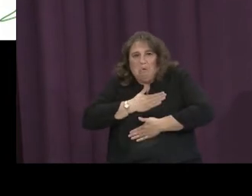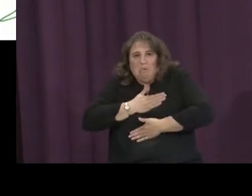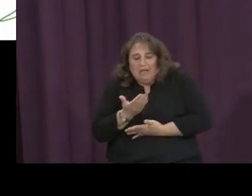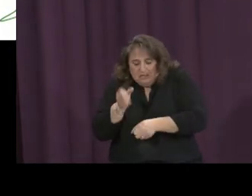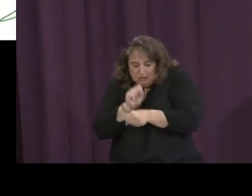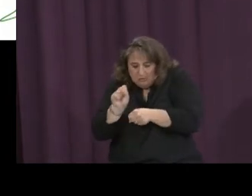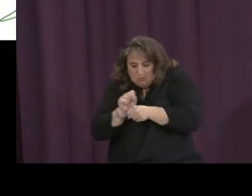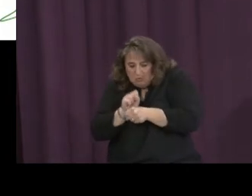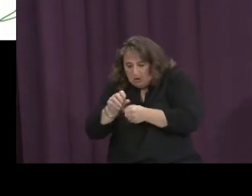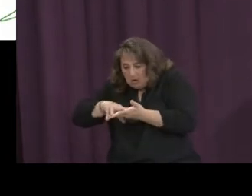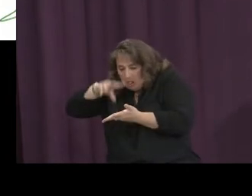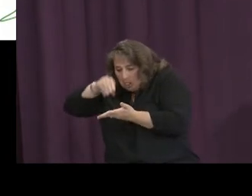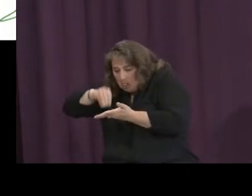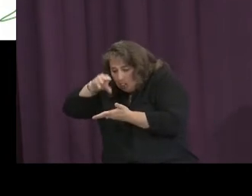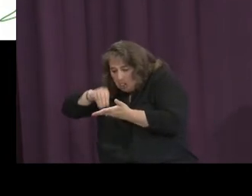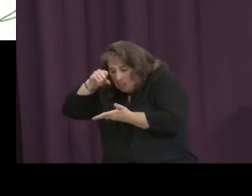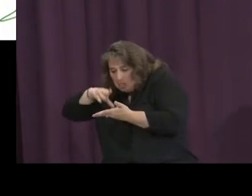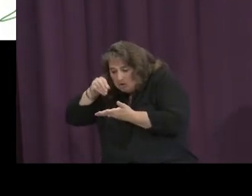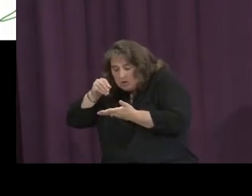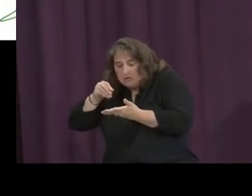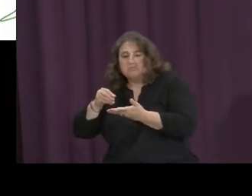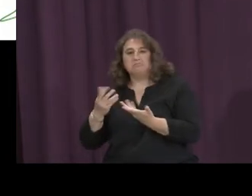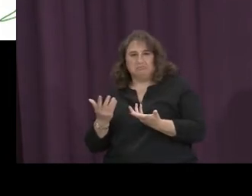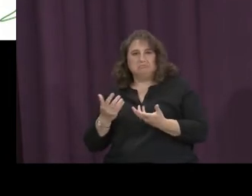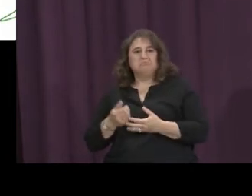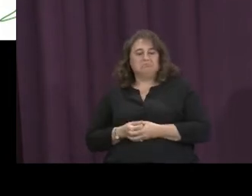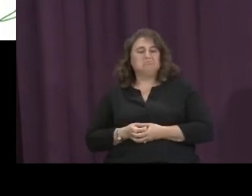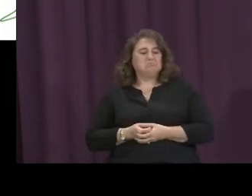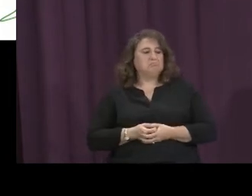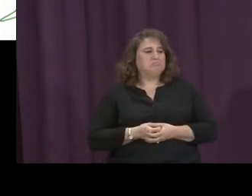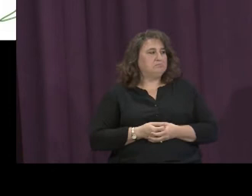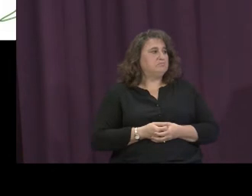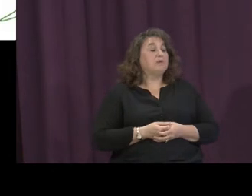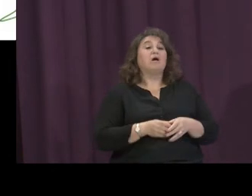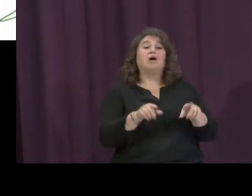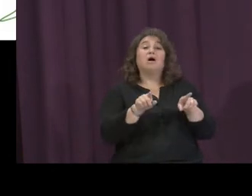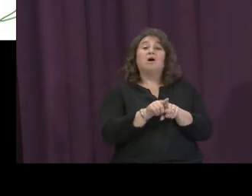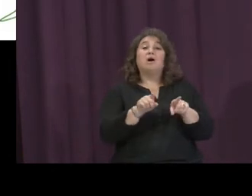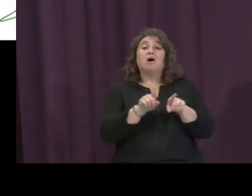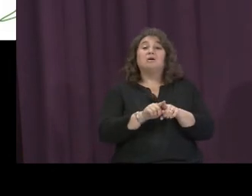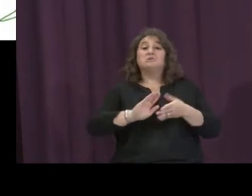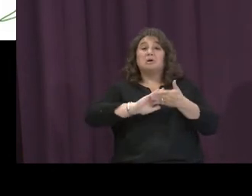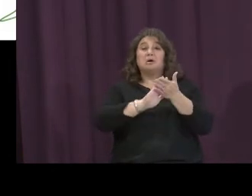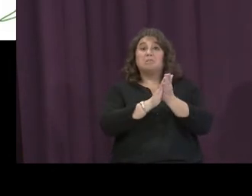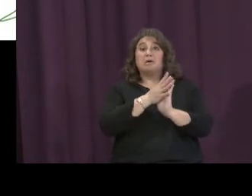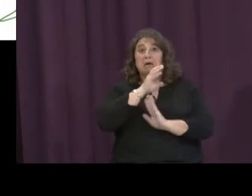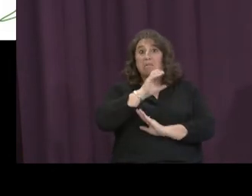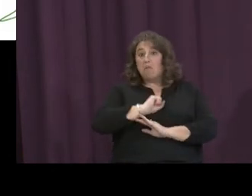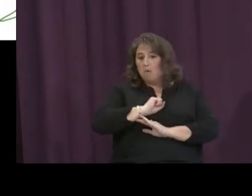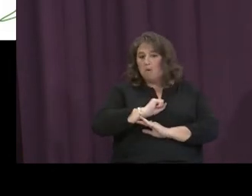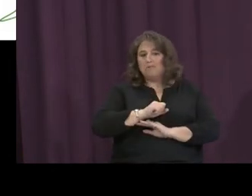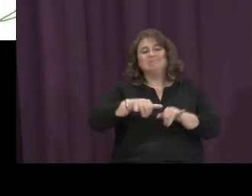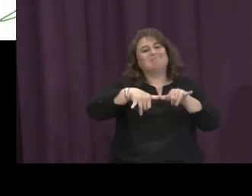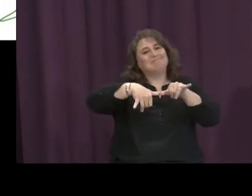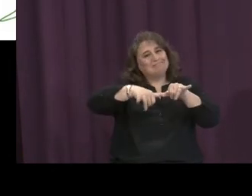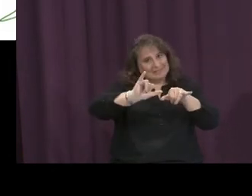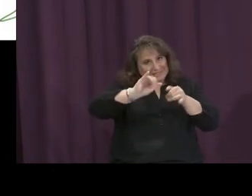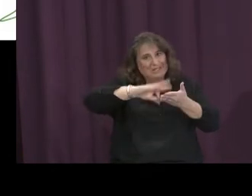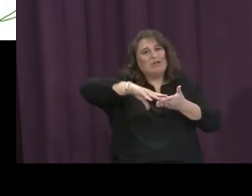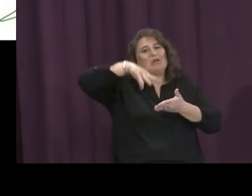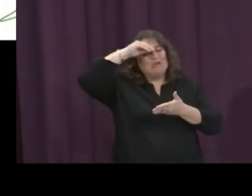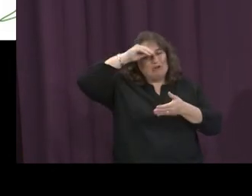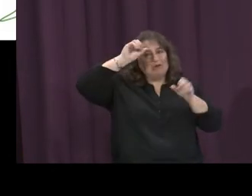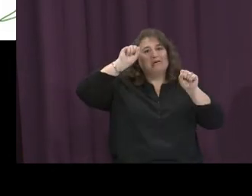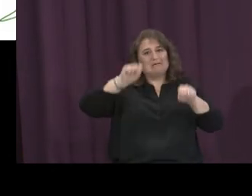interesting right. where that can go. Right. Oh, yeah. Mm-hmm. You know, and as we get older, we certainly can learn. Mm-hmm. You know, that you